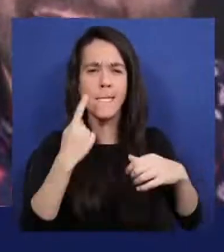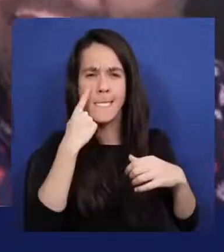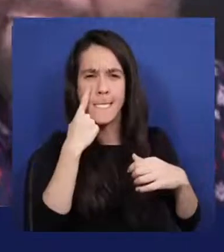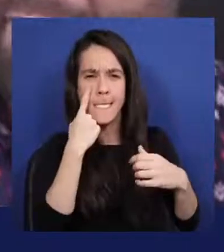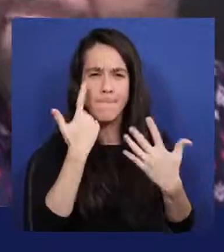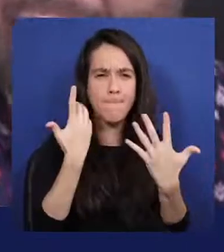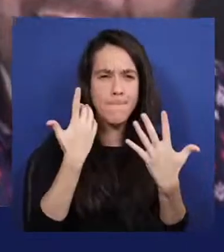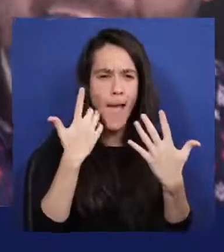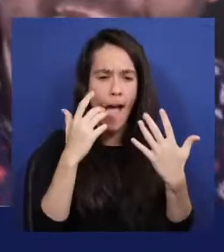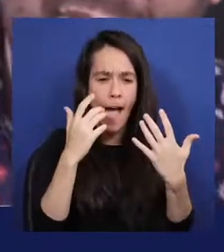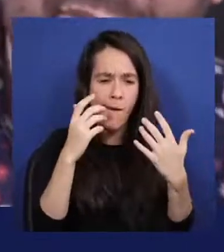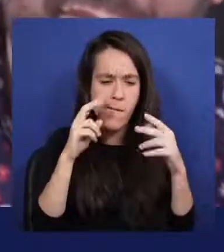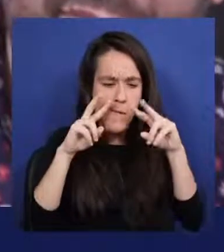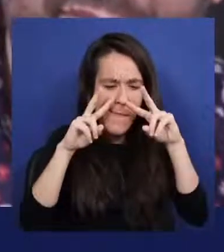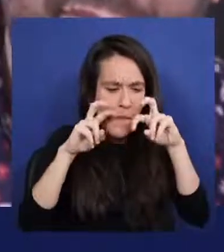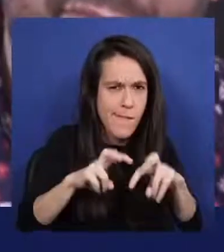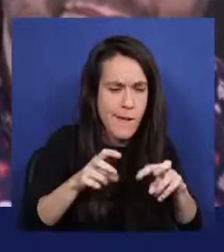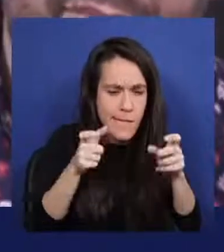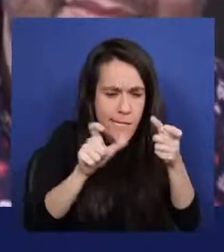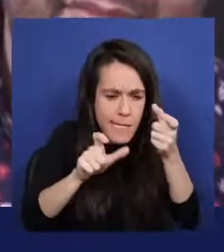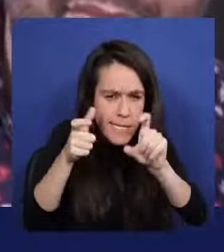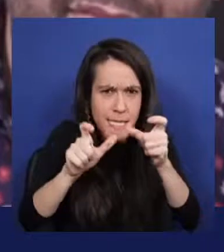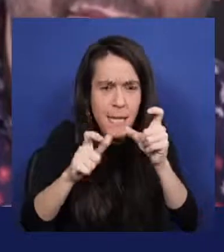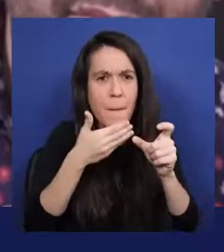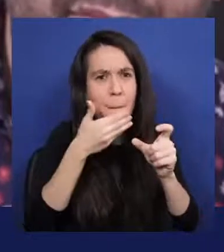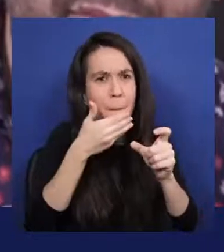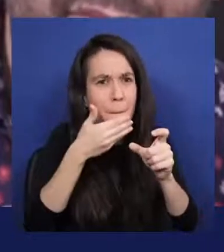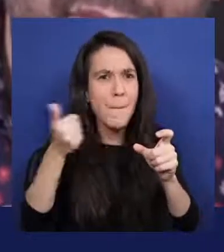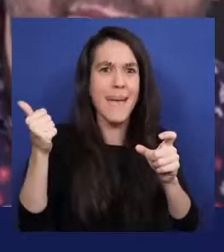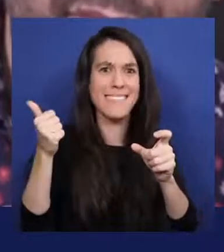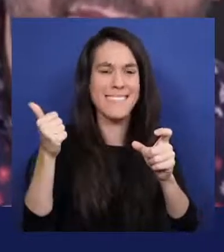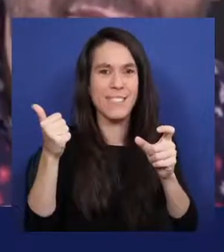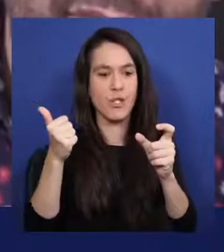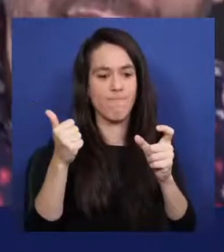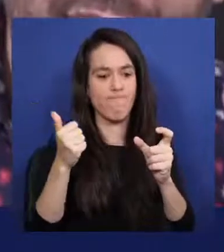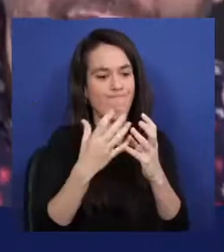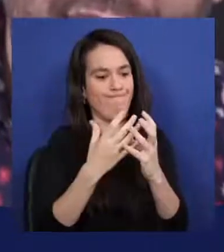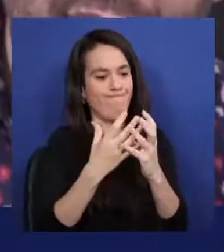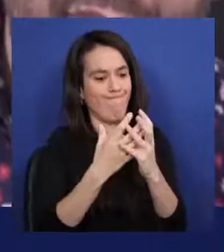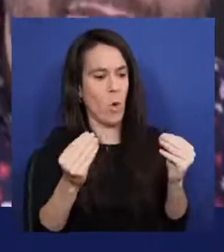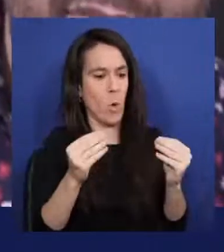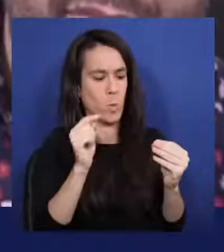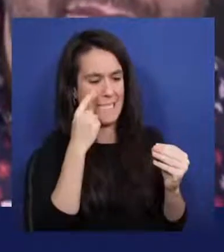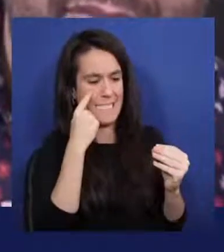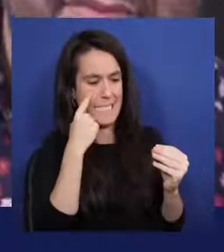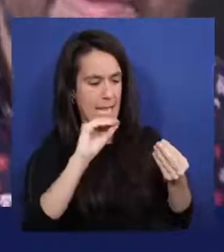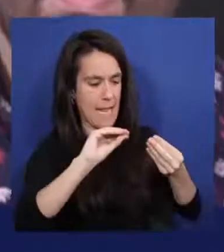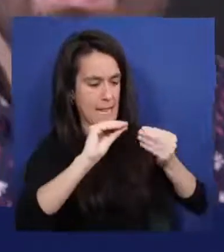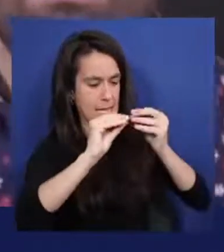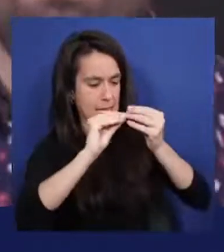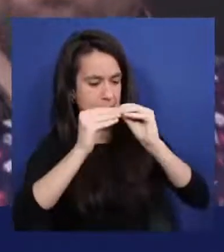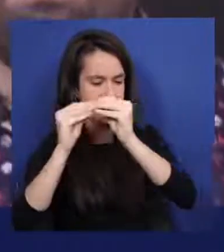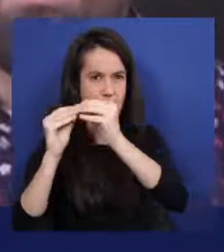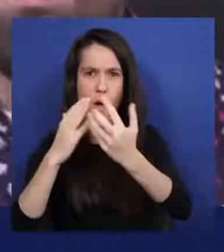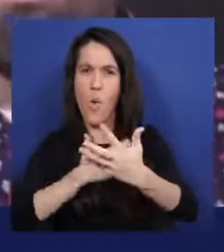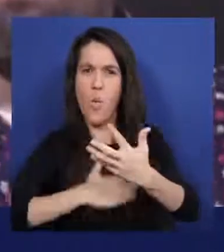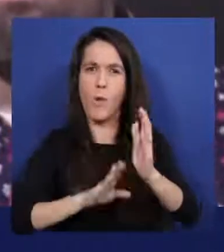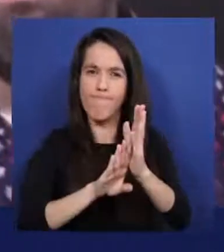better solution for some of our issues, and we had an app